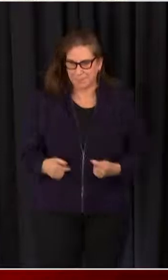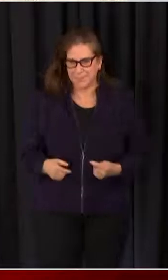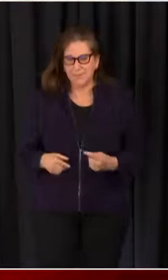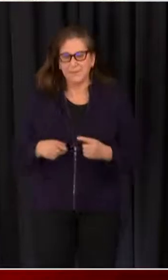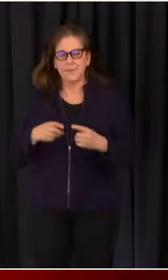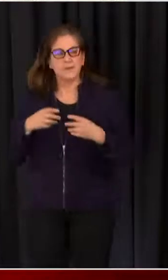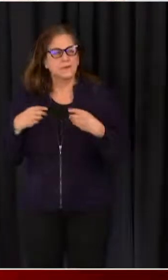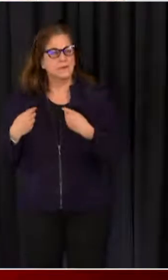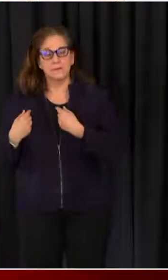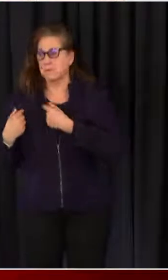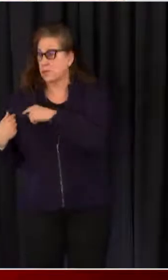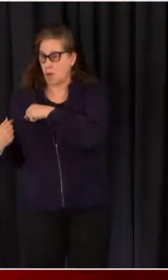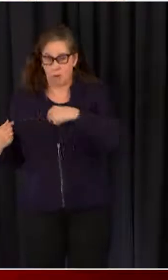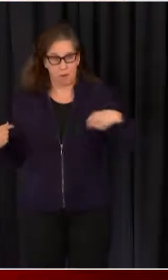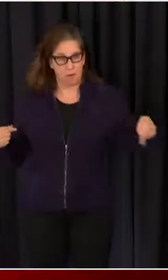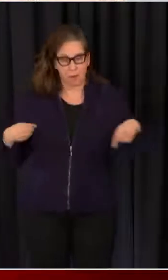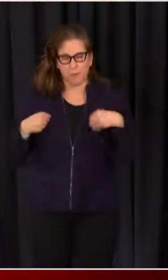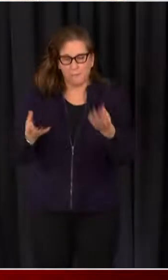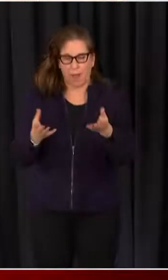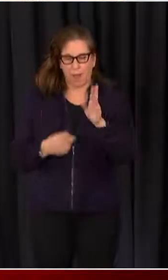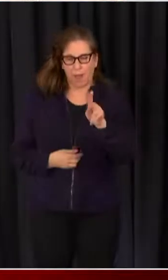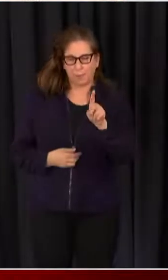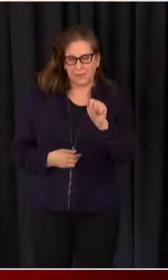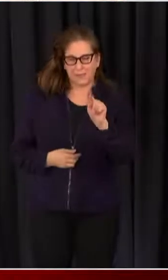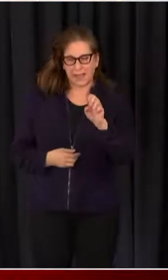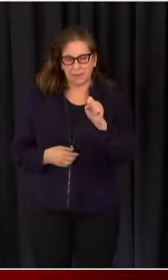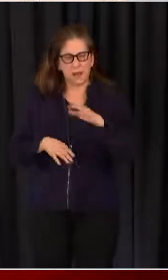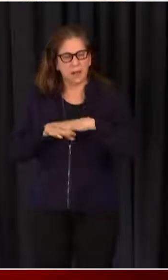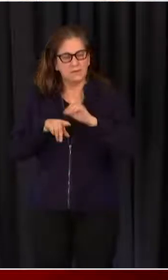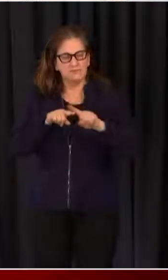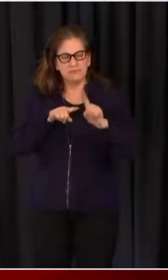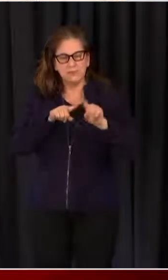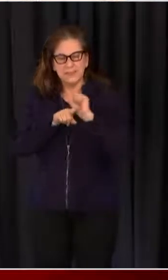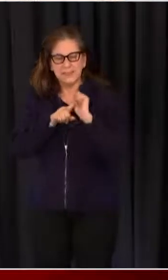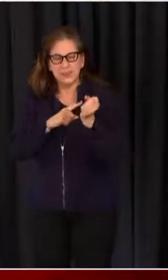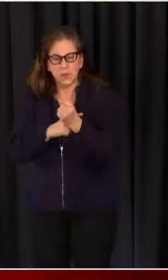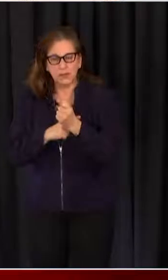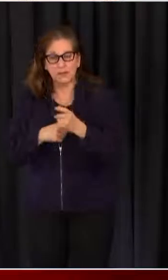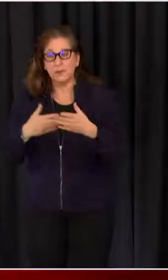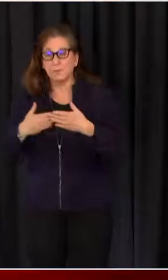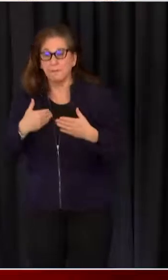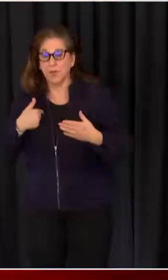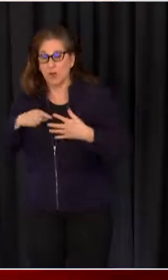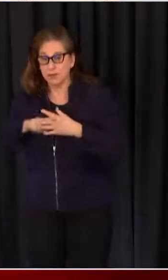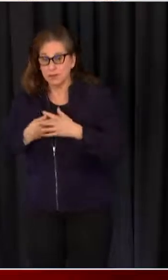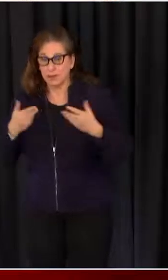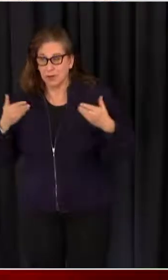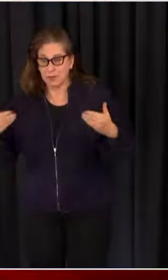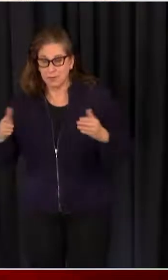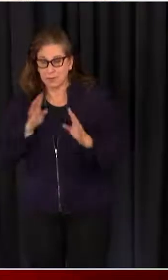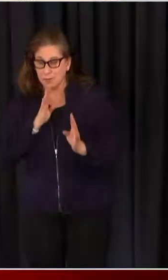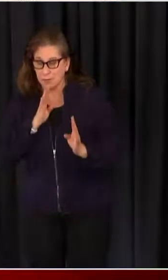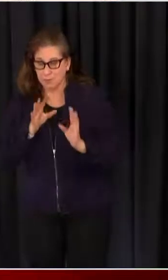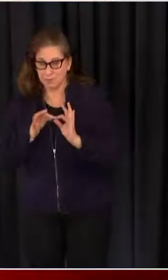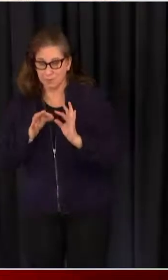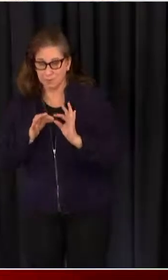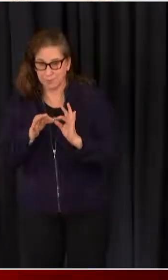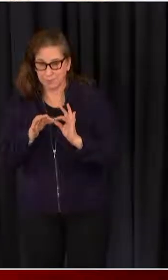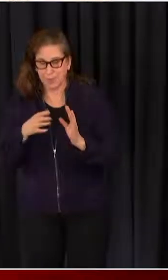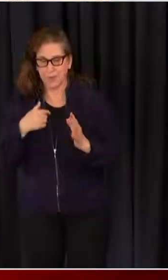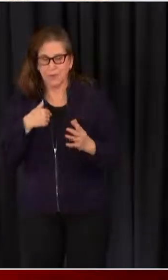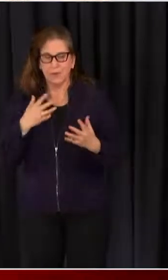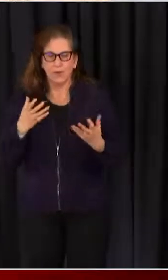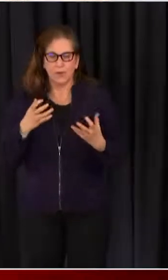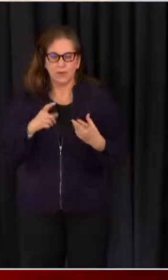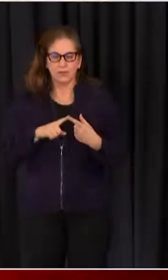this situational update. And before we begin, I just want to say a heartfelt thank